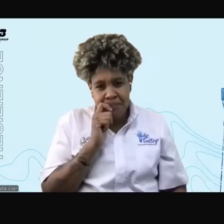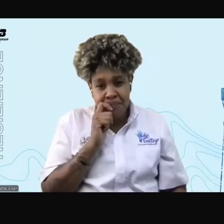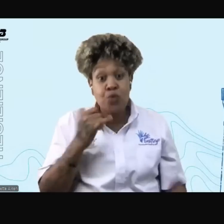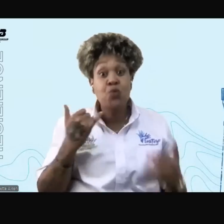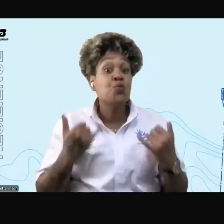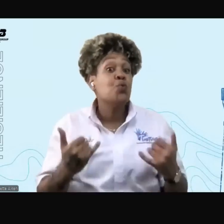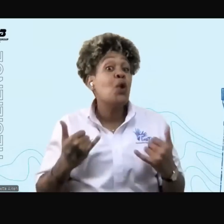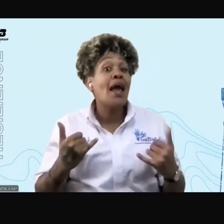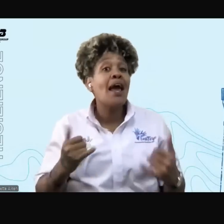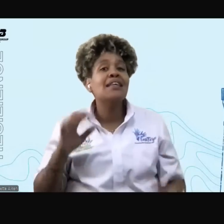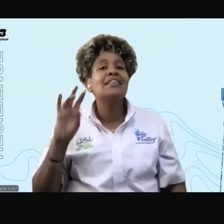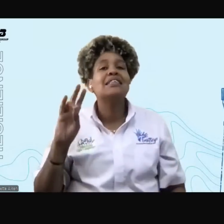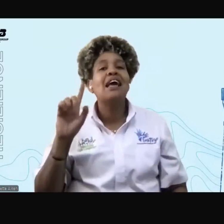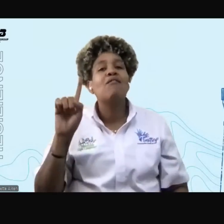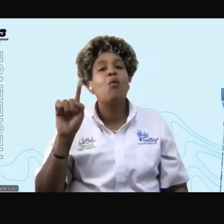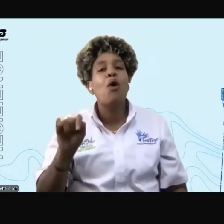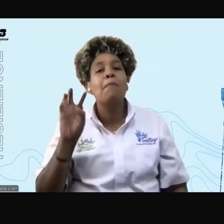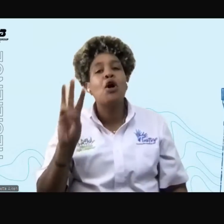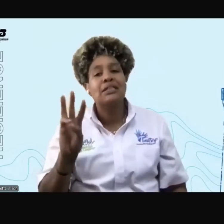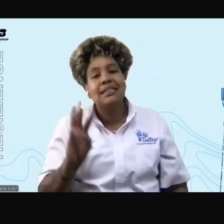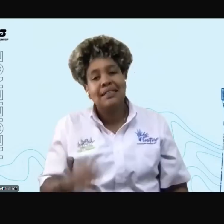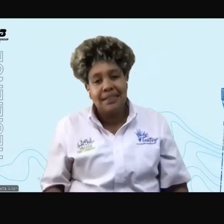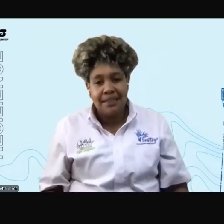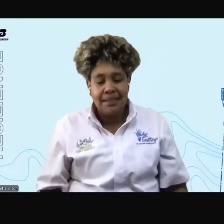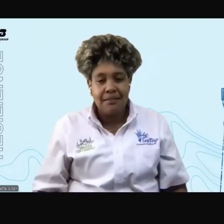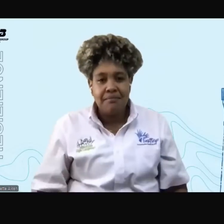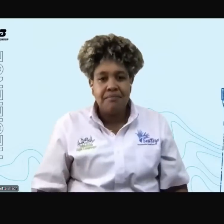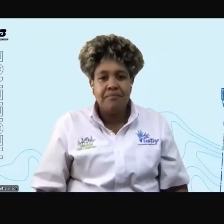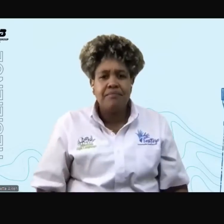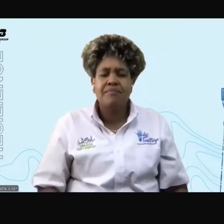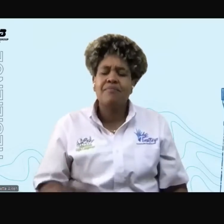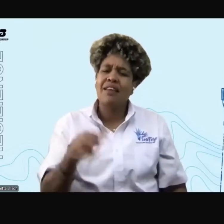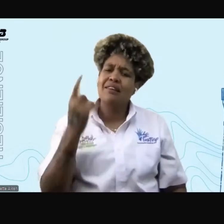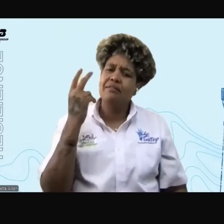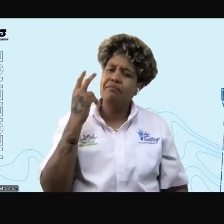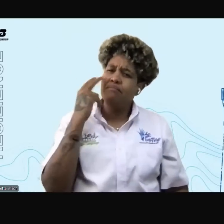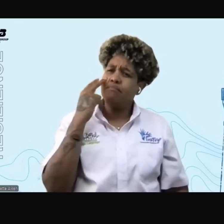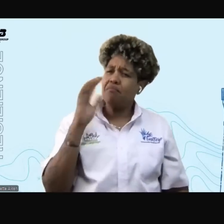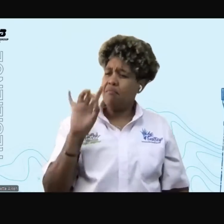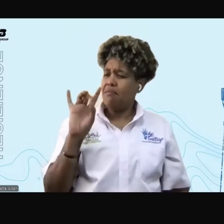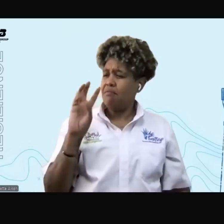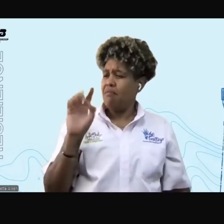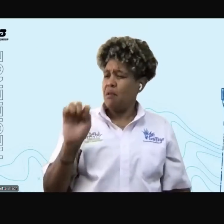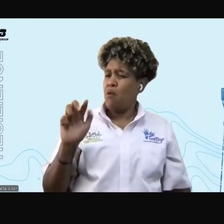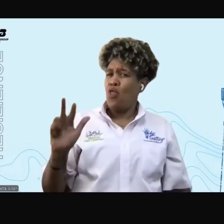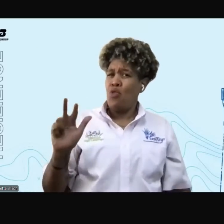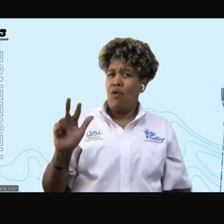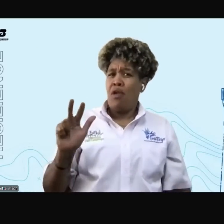Today, it's 71.6. You see, at 86.3,